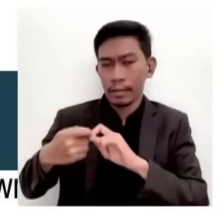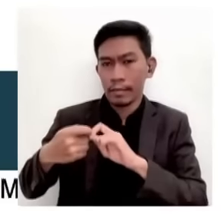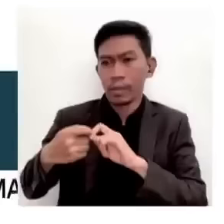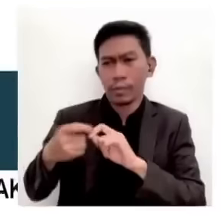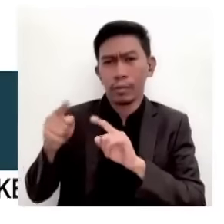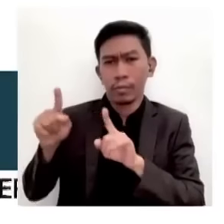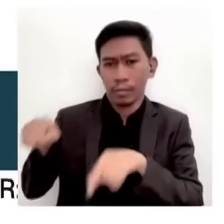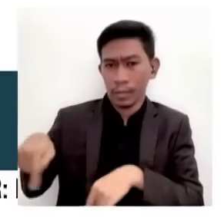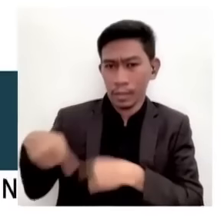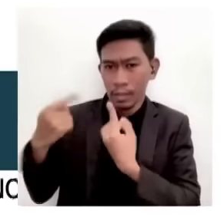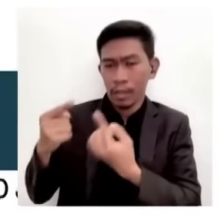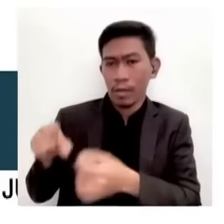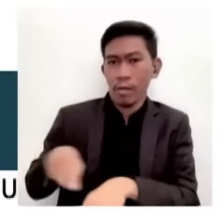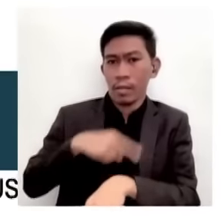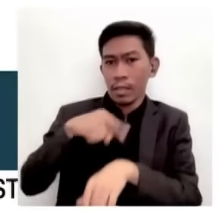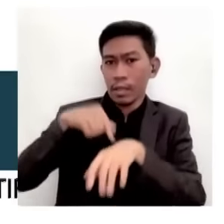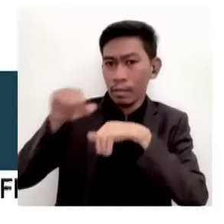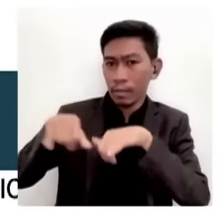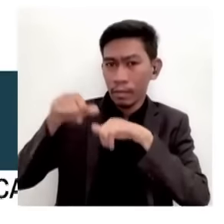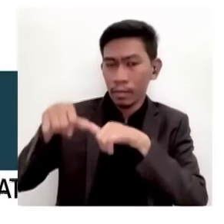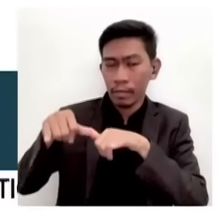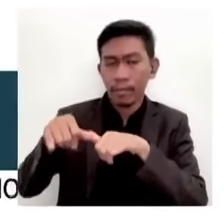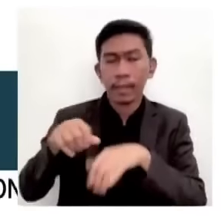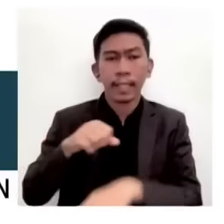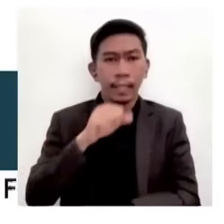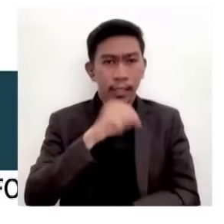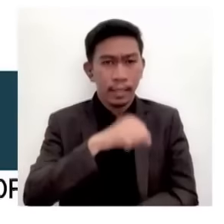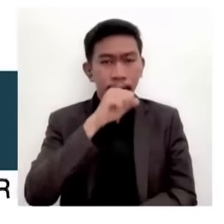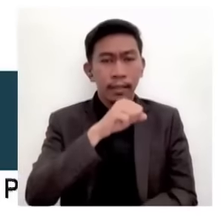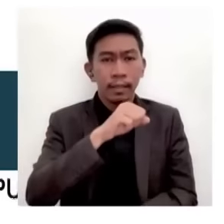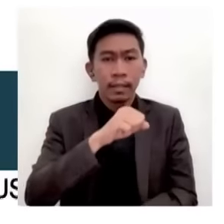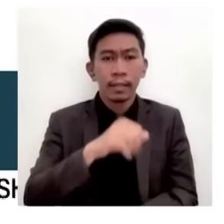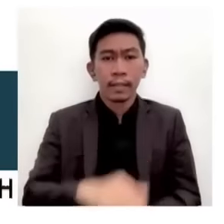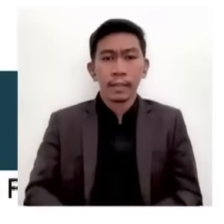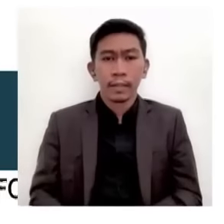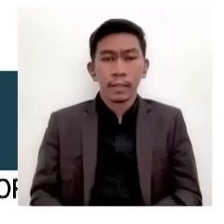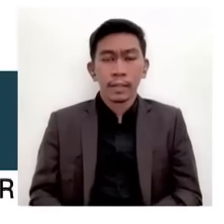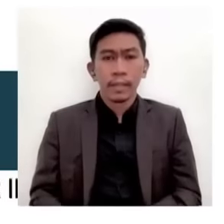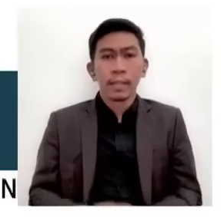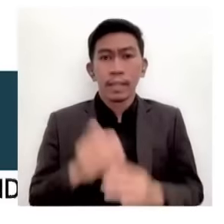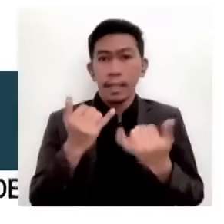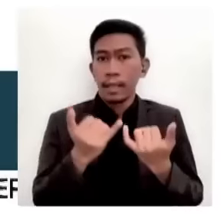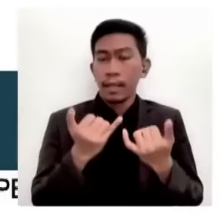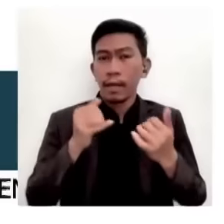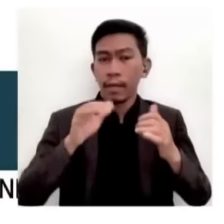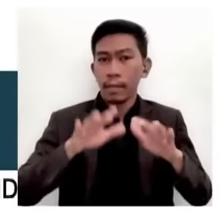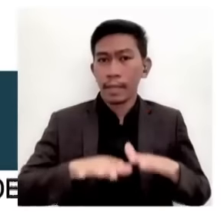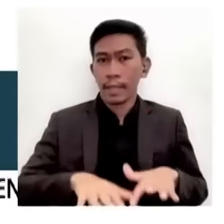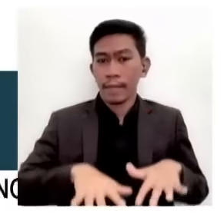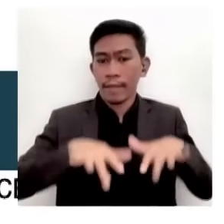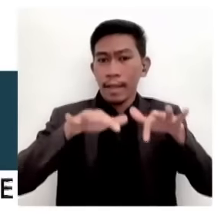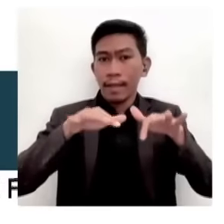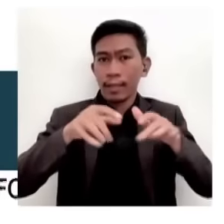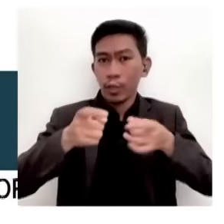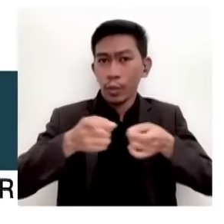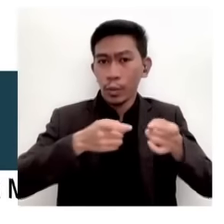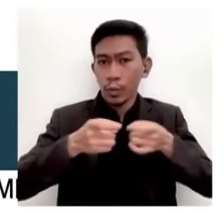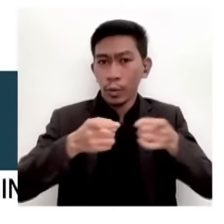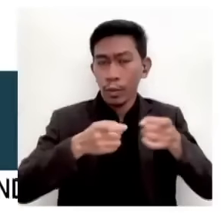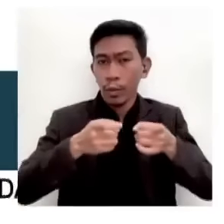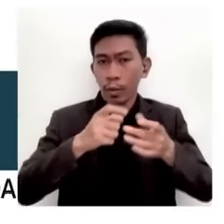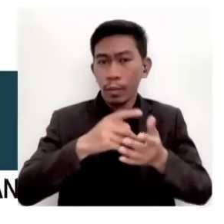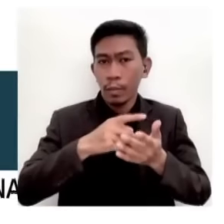while. Yes, yes. And you know, itong mga flood control, Carmina, these are big amounts, no,